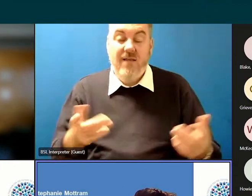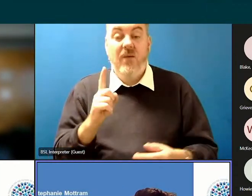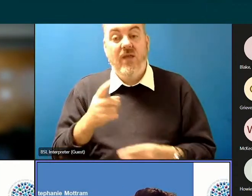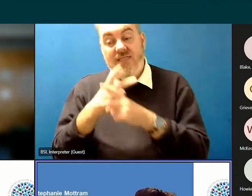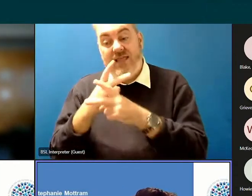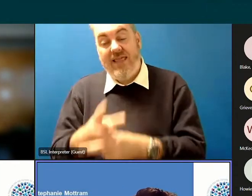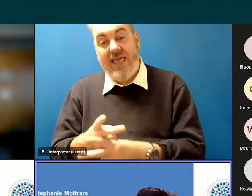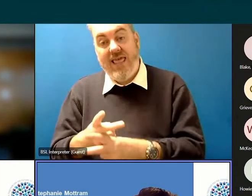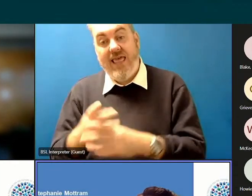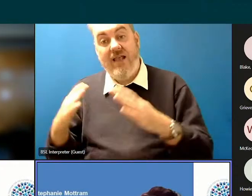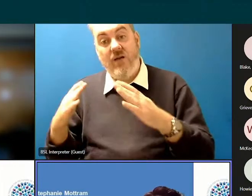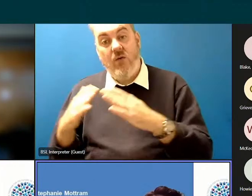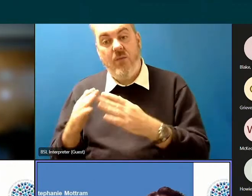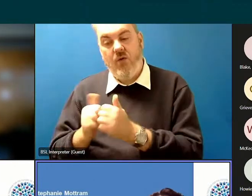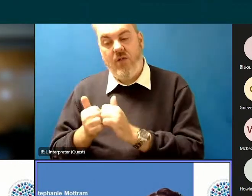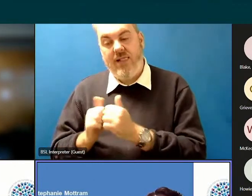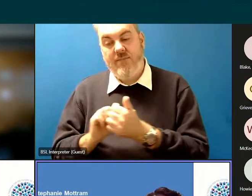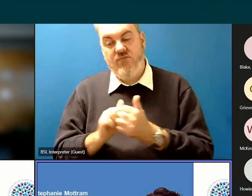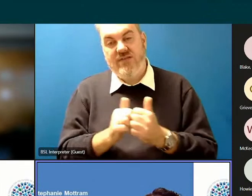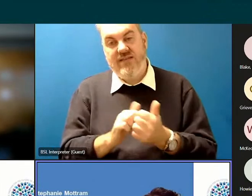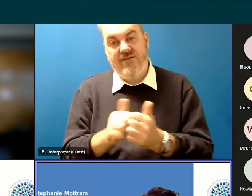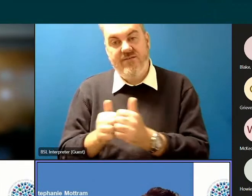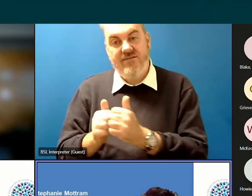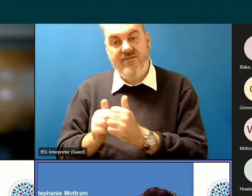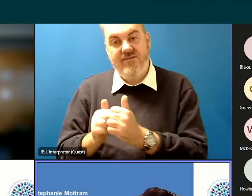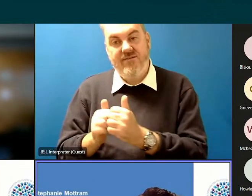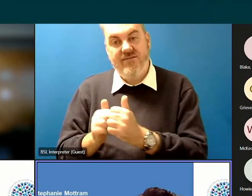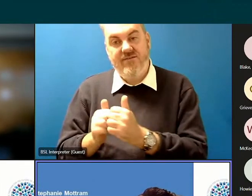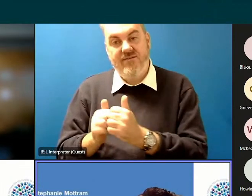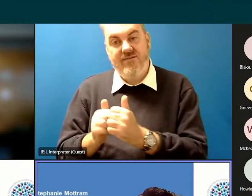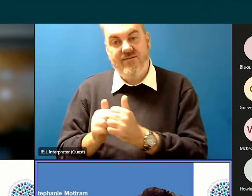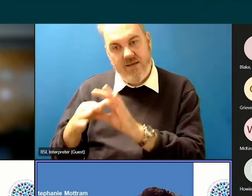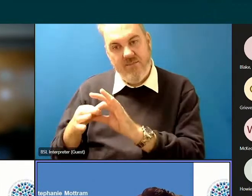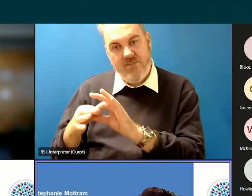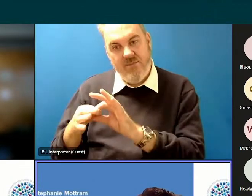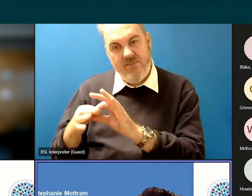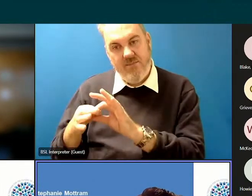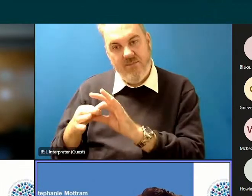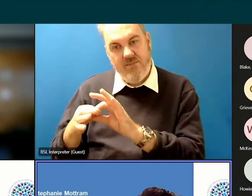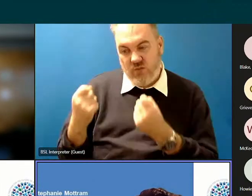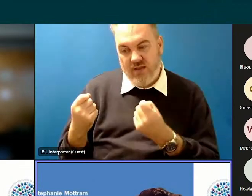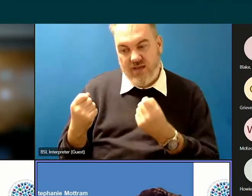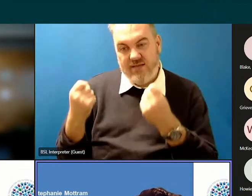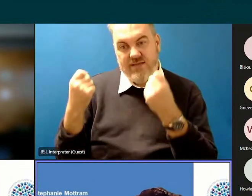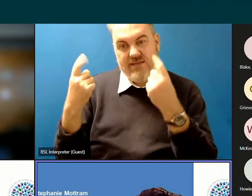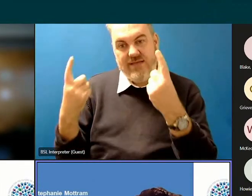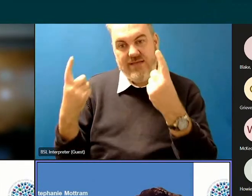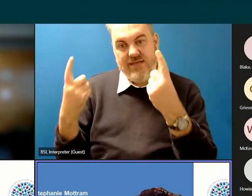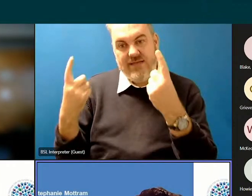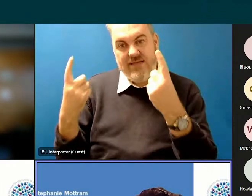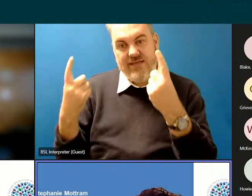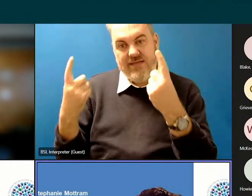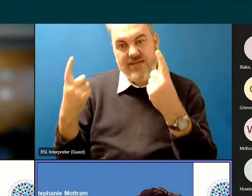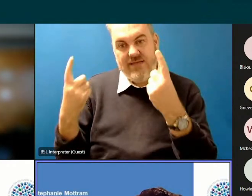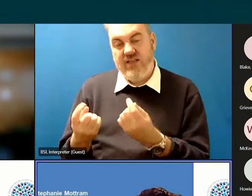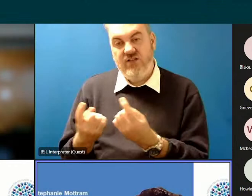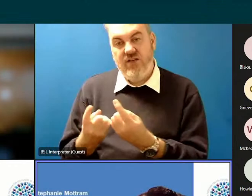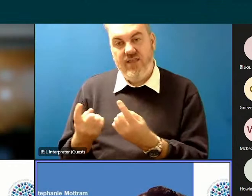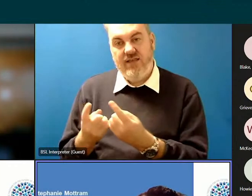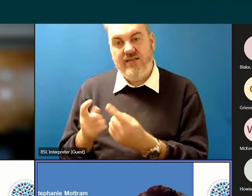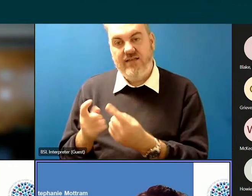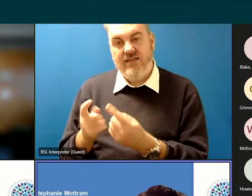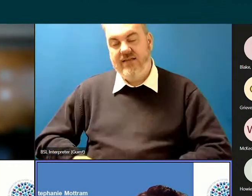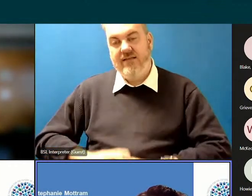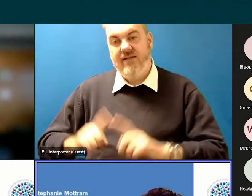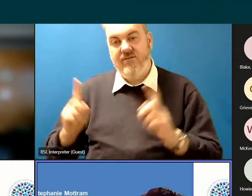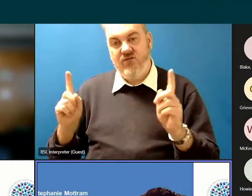collaborative set up to try and work with them to understand how we can actually change things and make a difference with